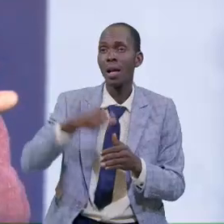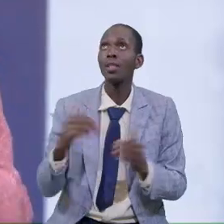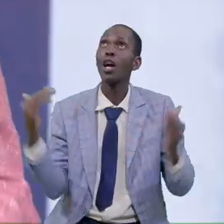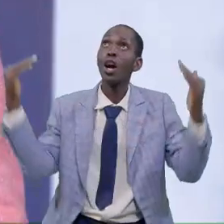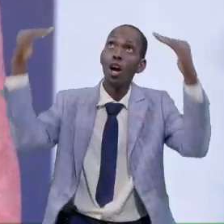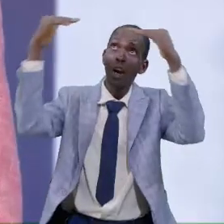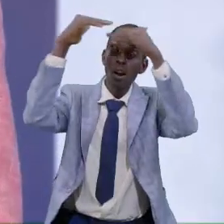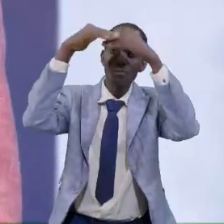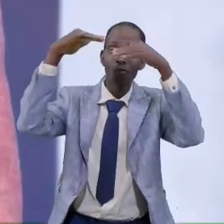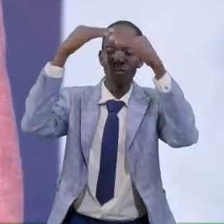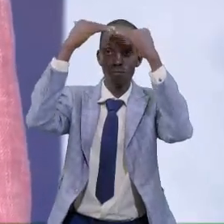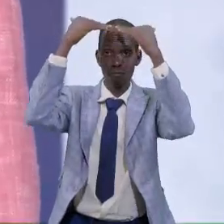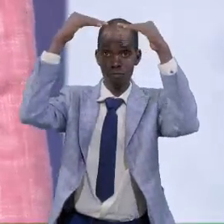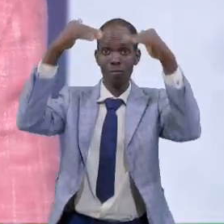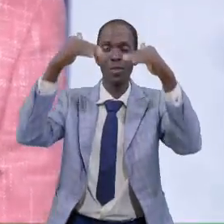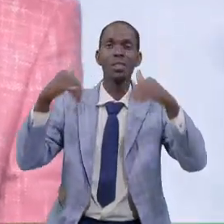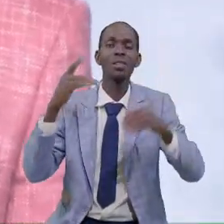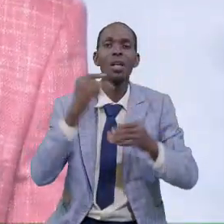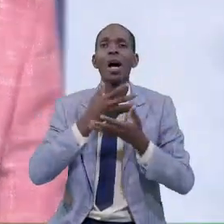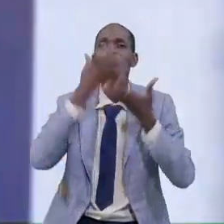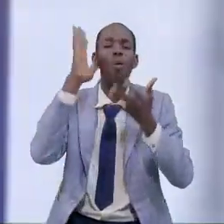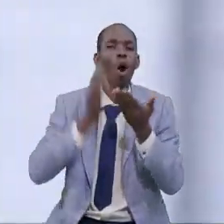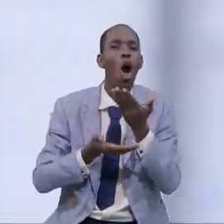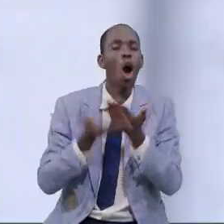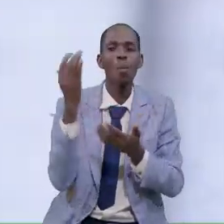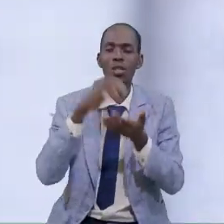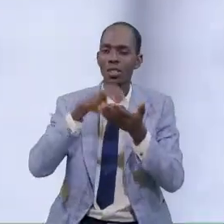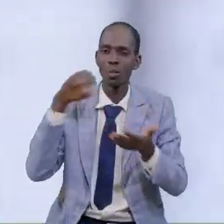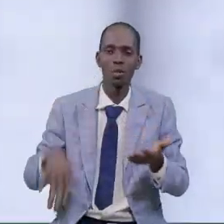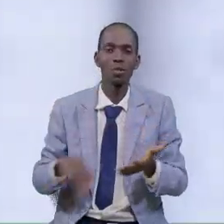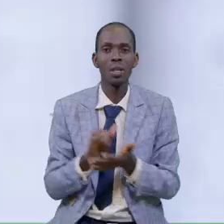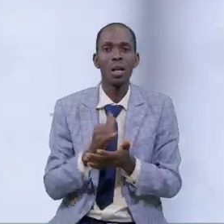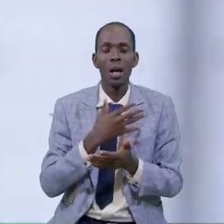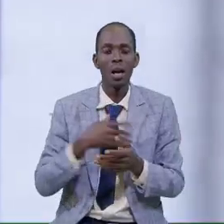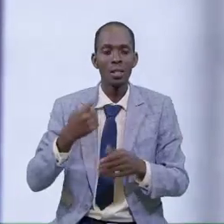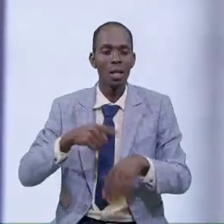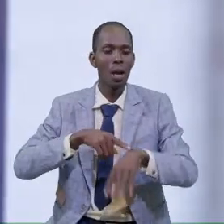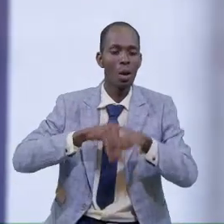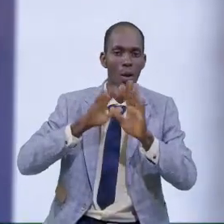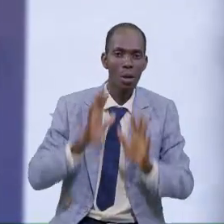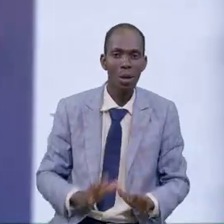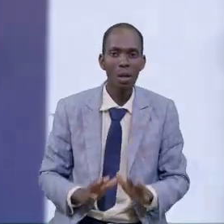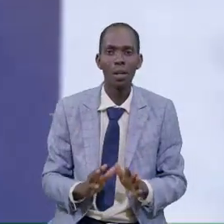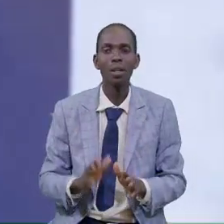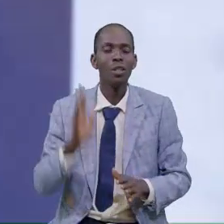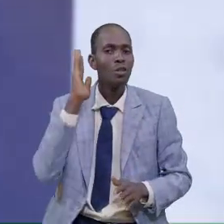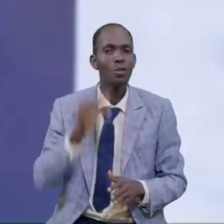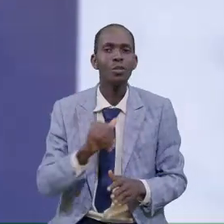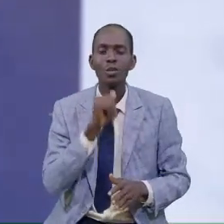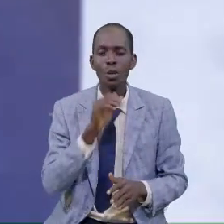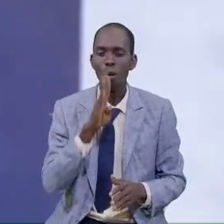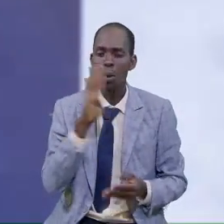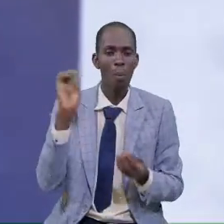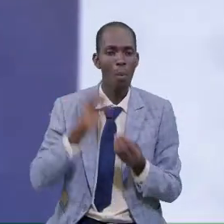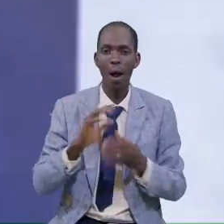here, those footballers and those spectators should not be more excited than we are.